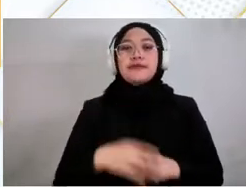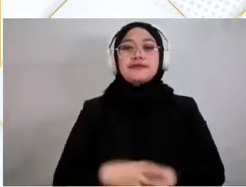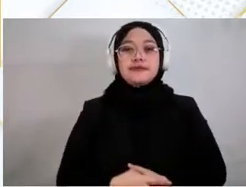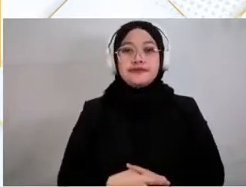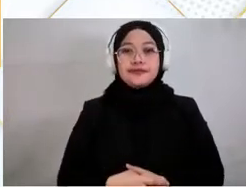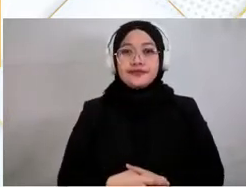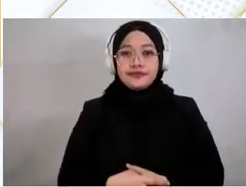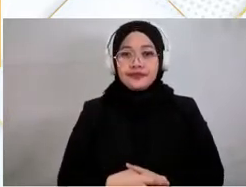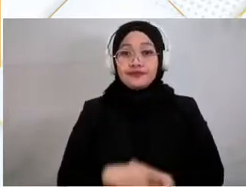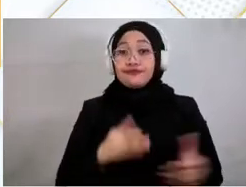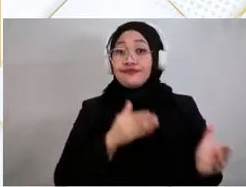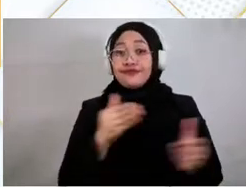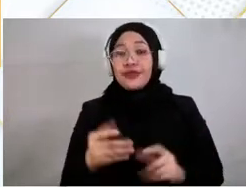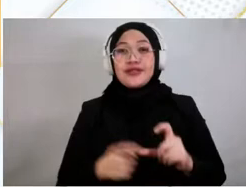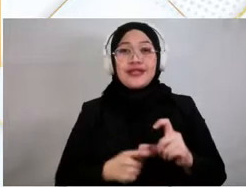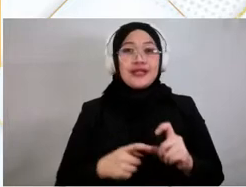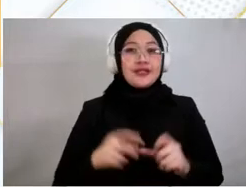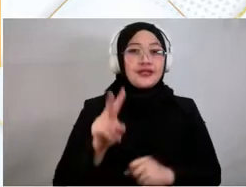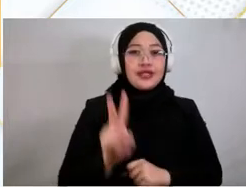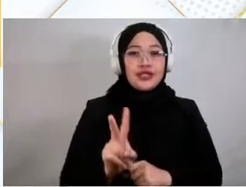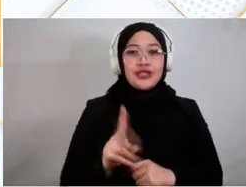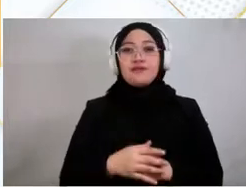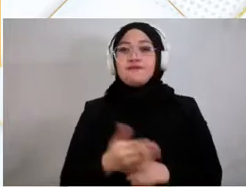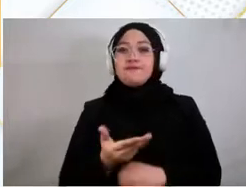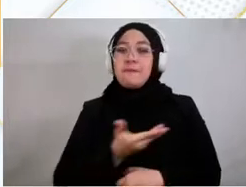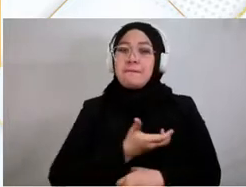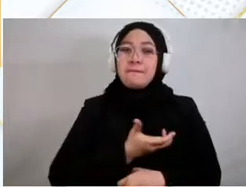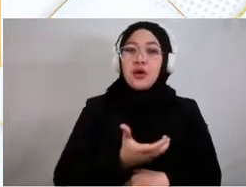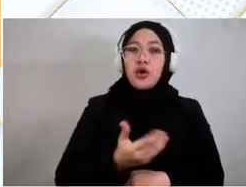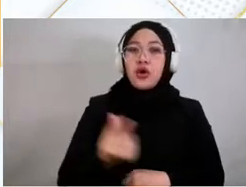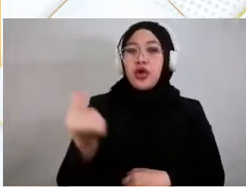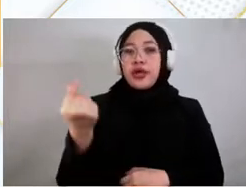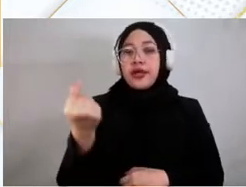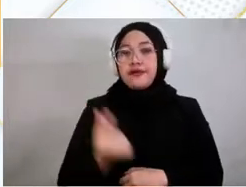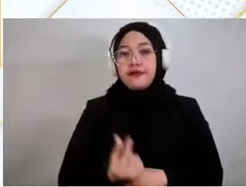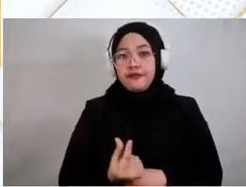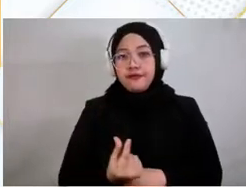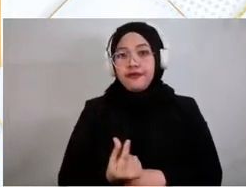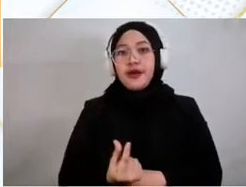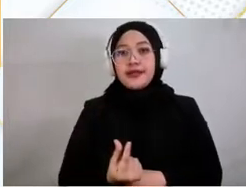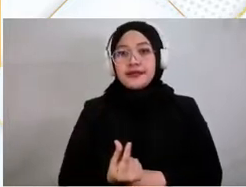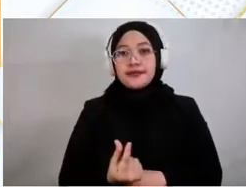to our second session, therefore, I would like to invite the speakers in this session.